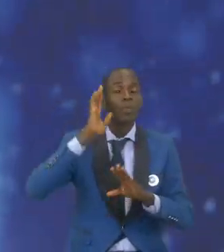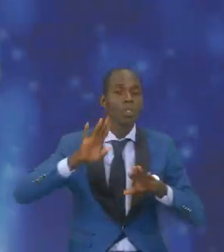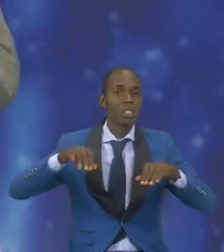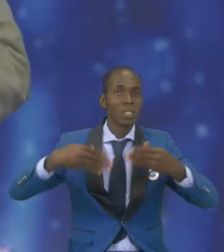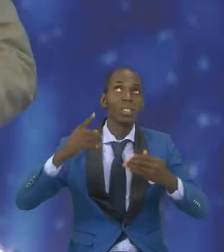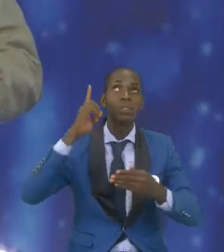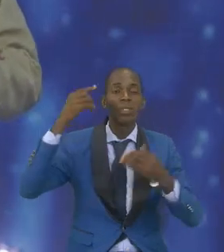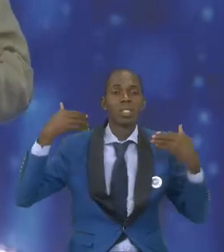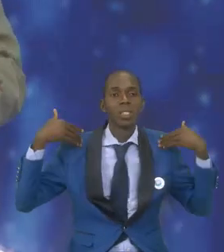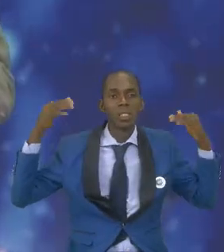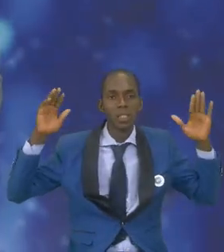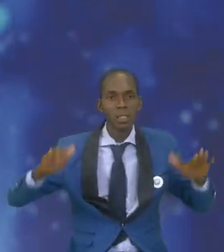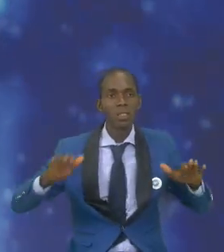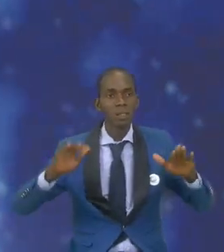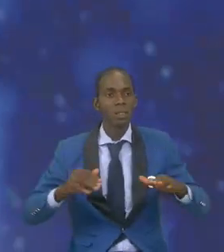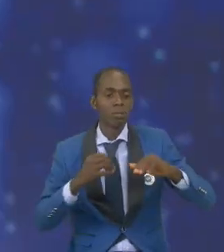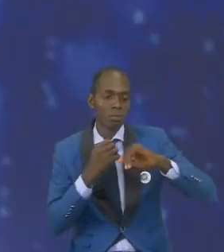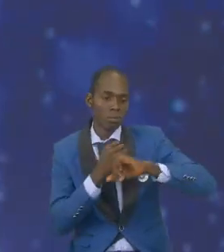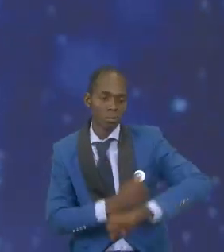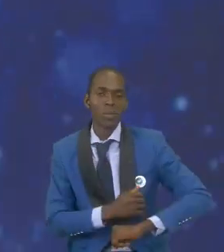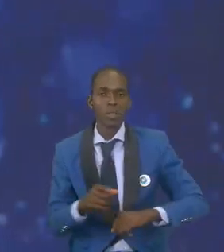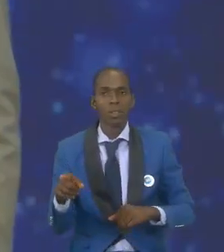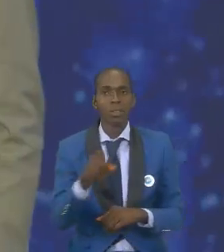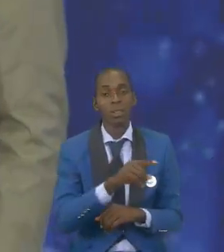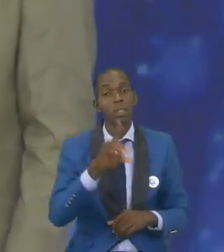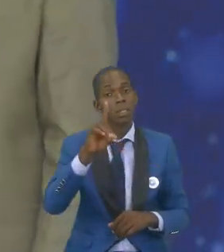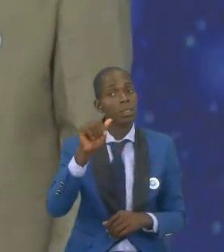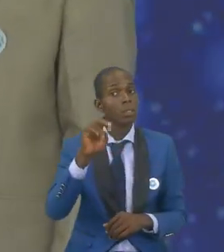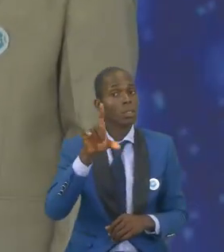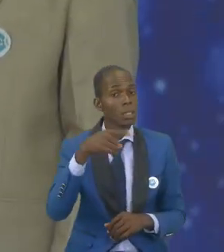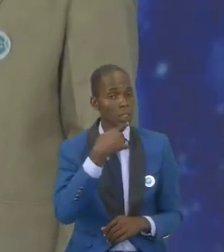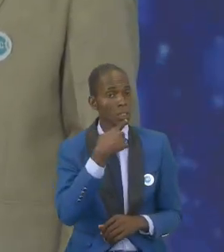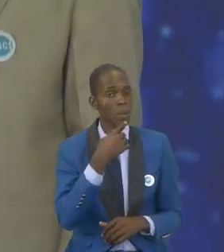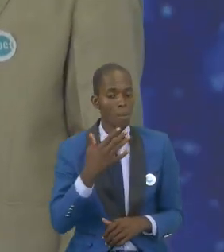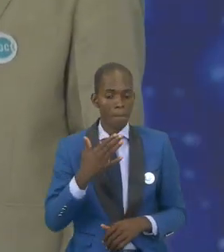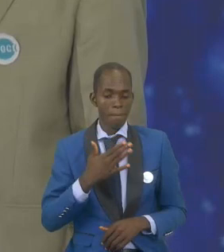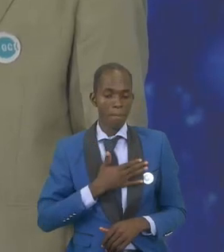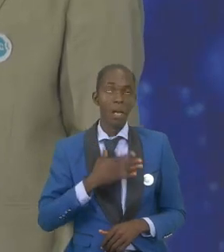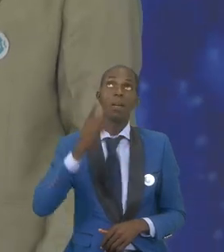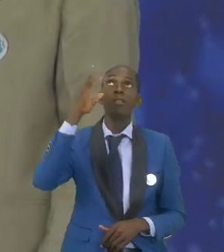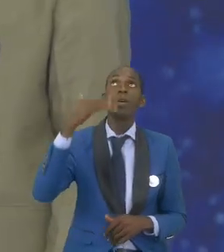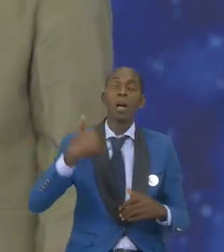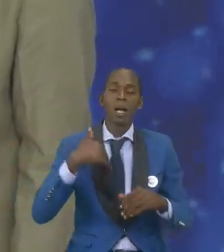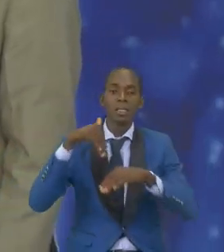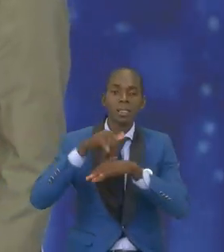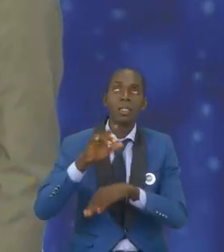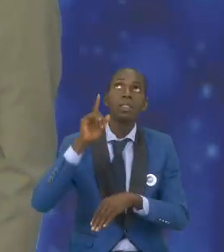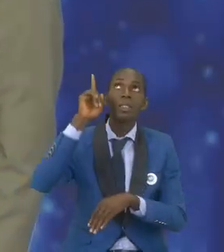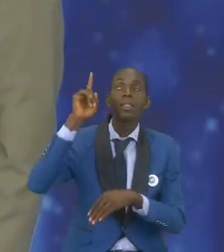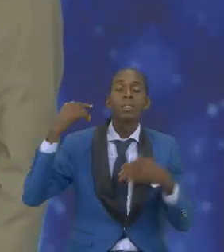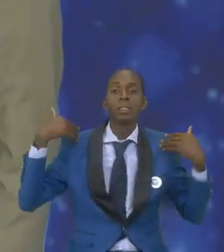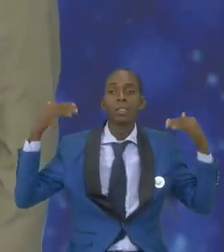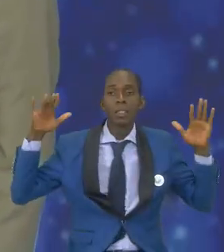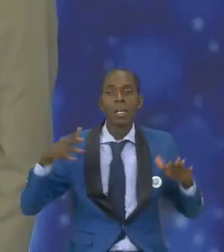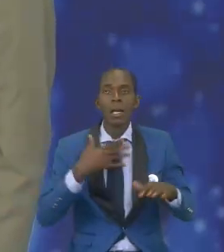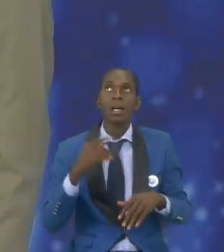angels charge over thee. Daniel said, my God has sent his angel, and they have